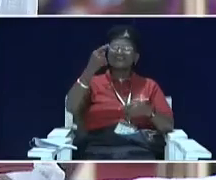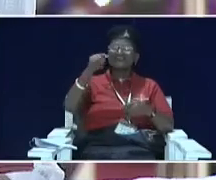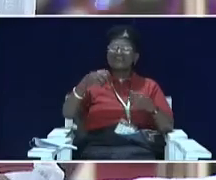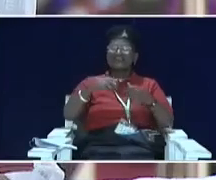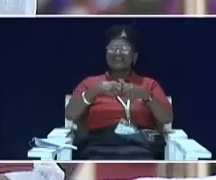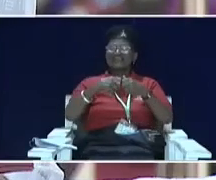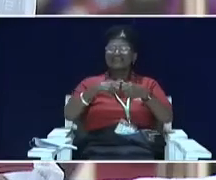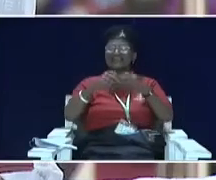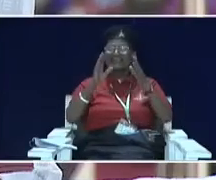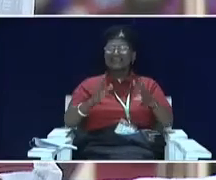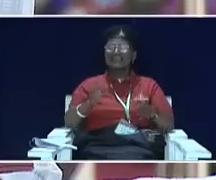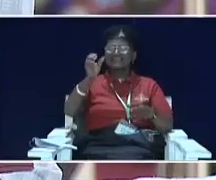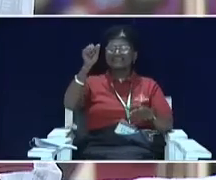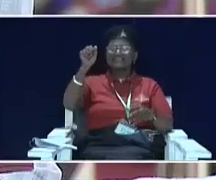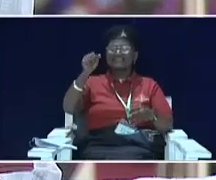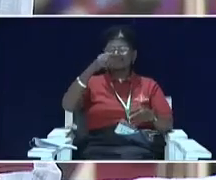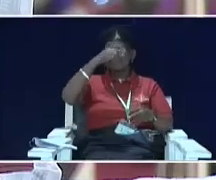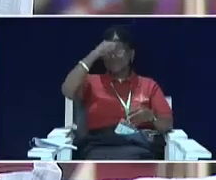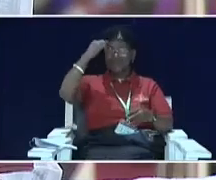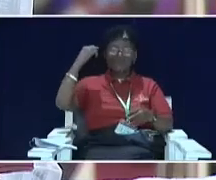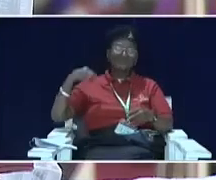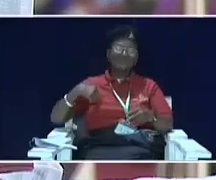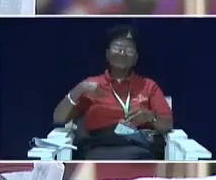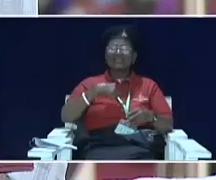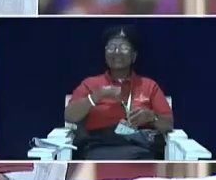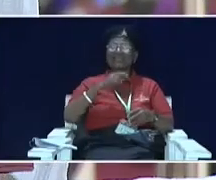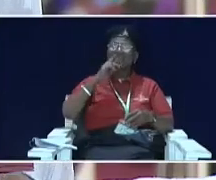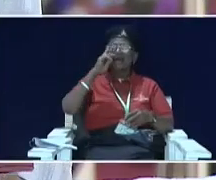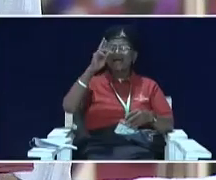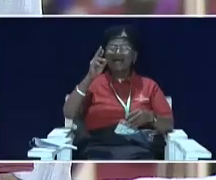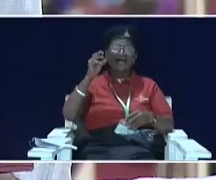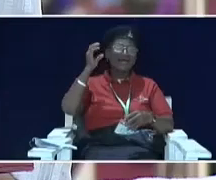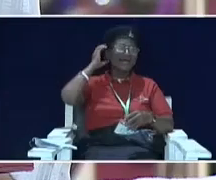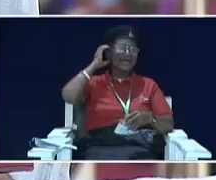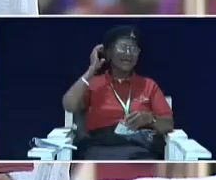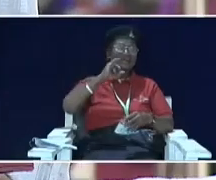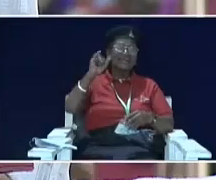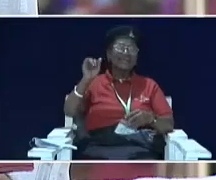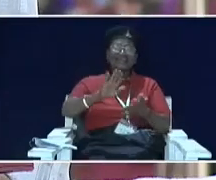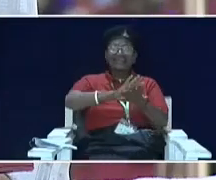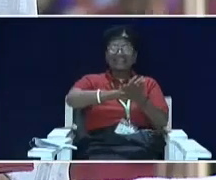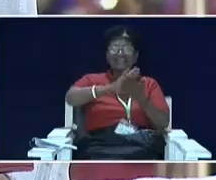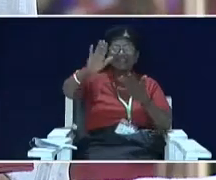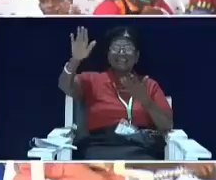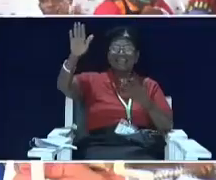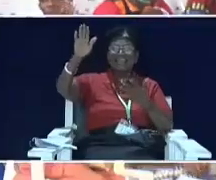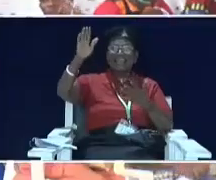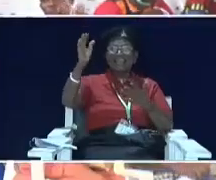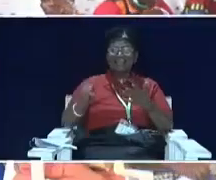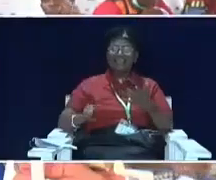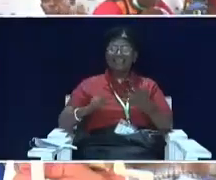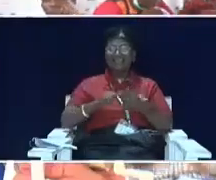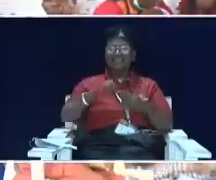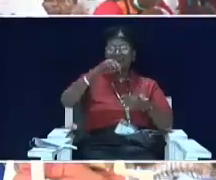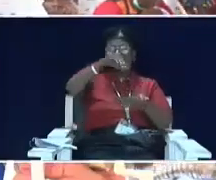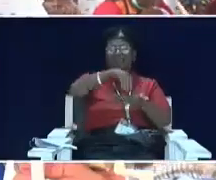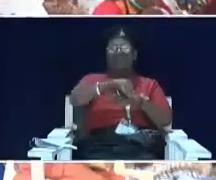because we are hearing clearly tonight. I think we should give the Lord a big round of applause